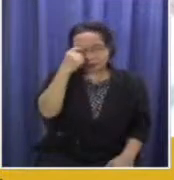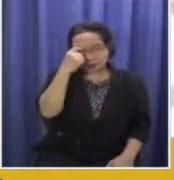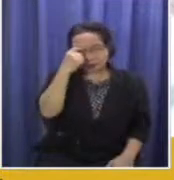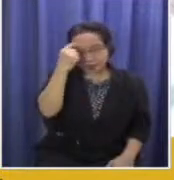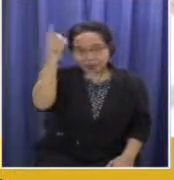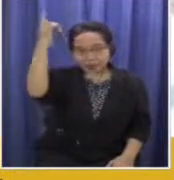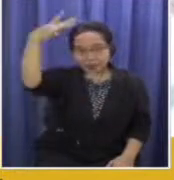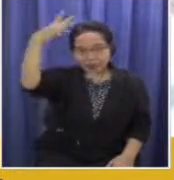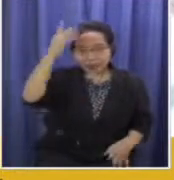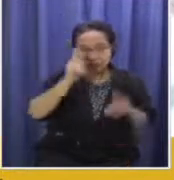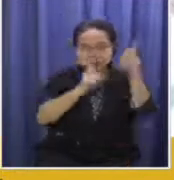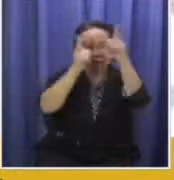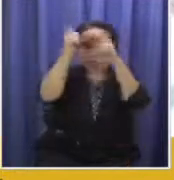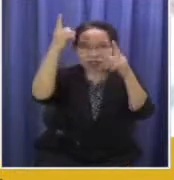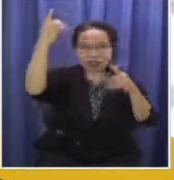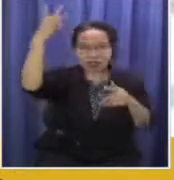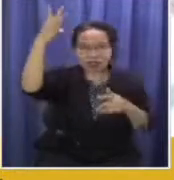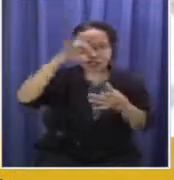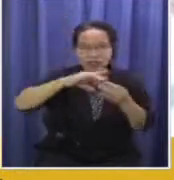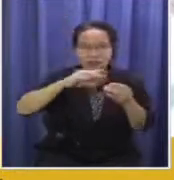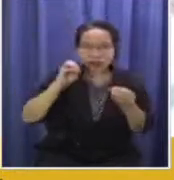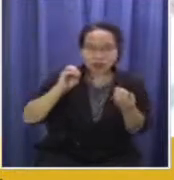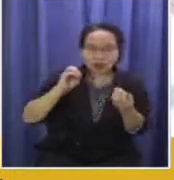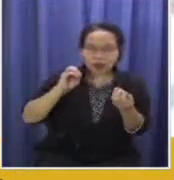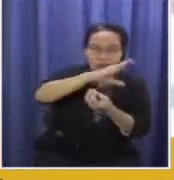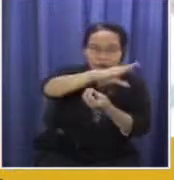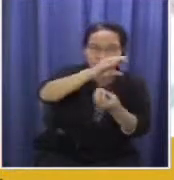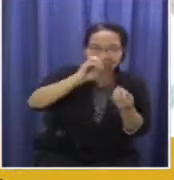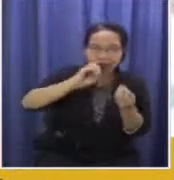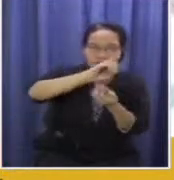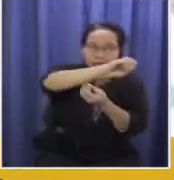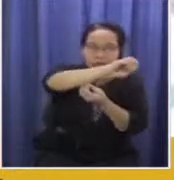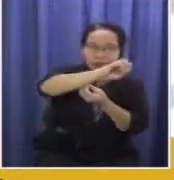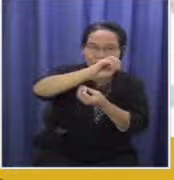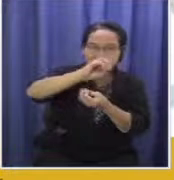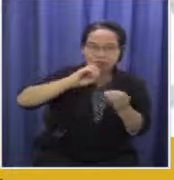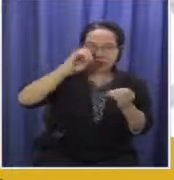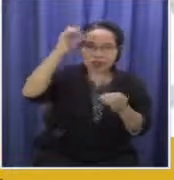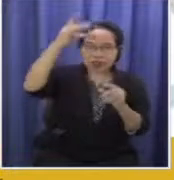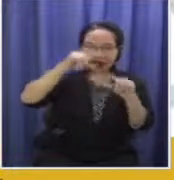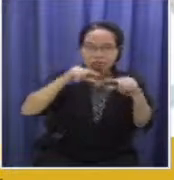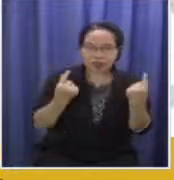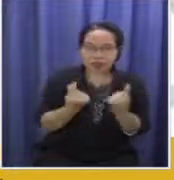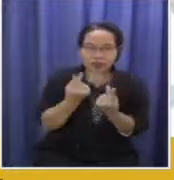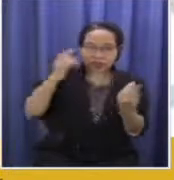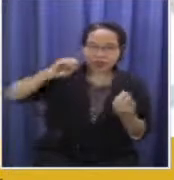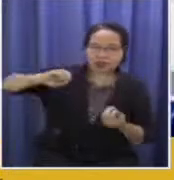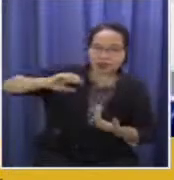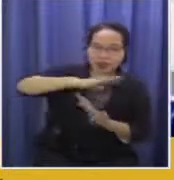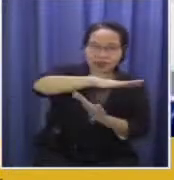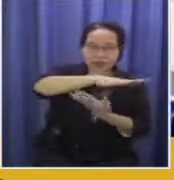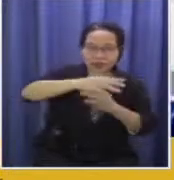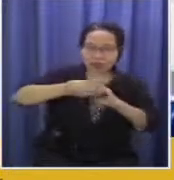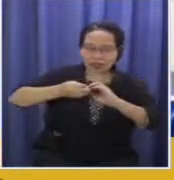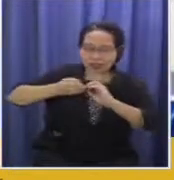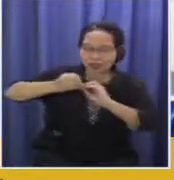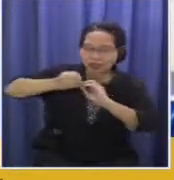The light of the stars, the light of comets, the light of group of galaxies,